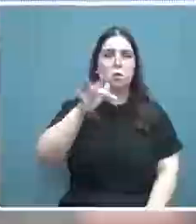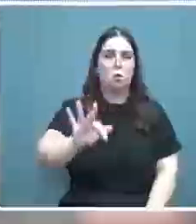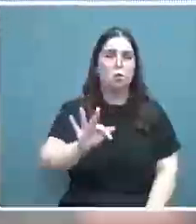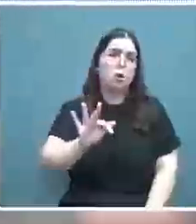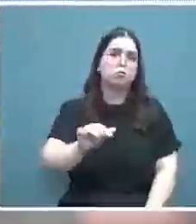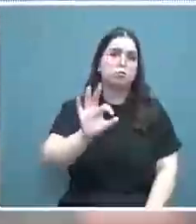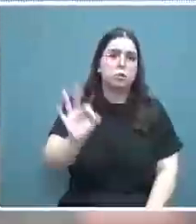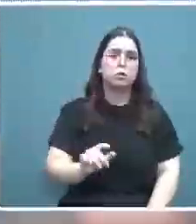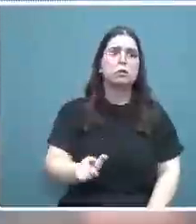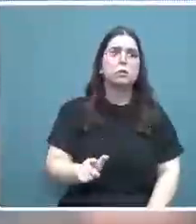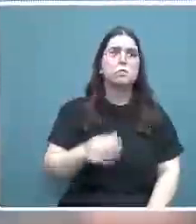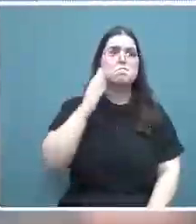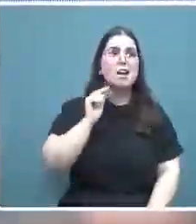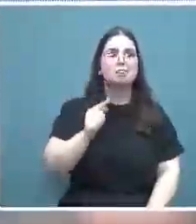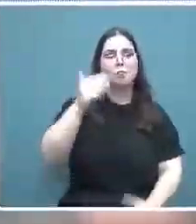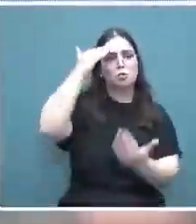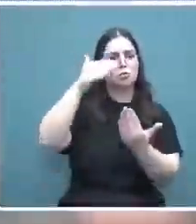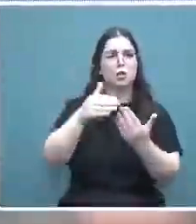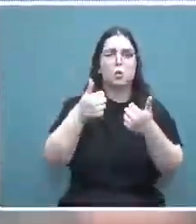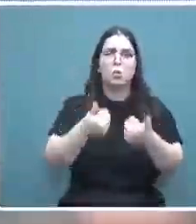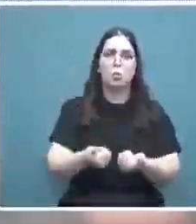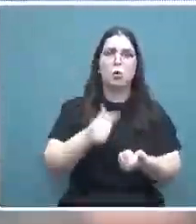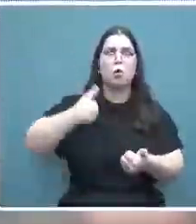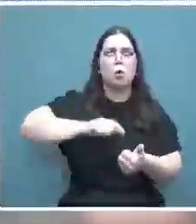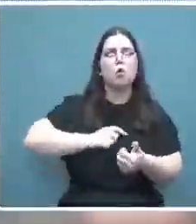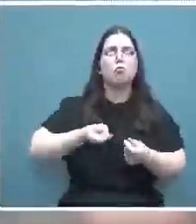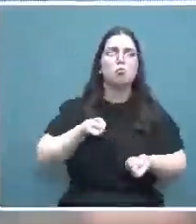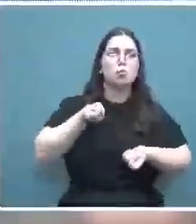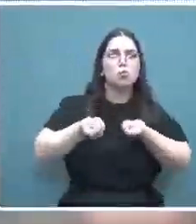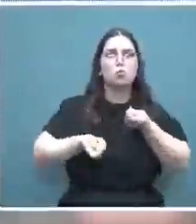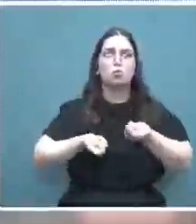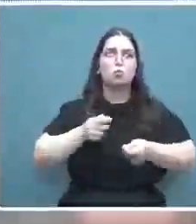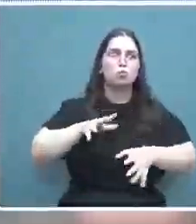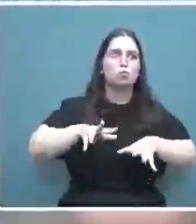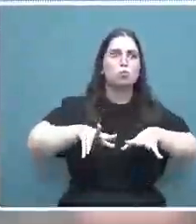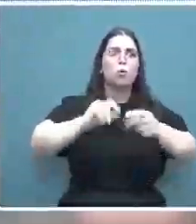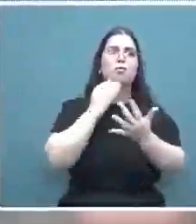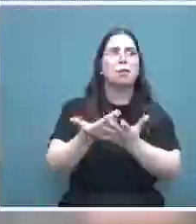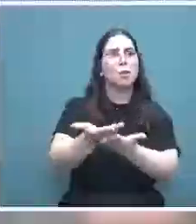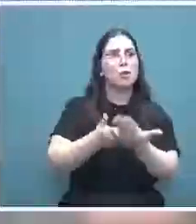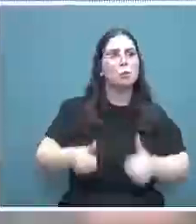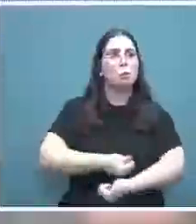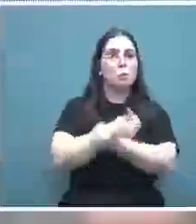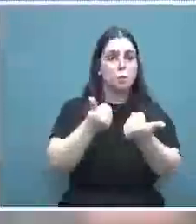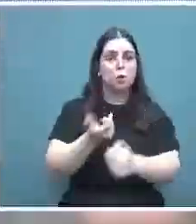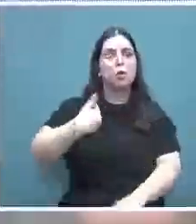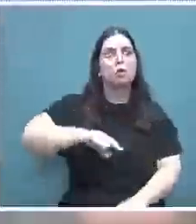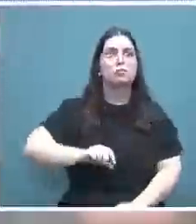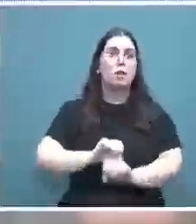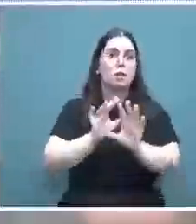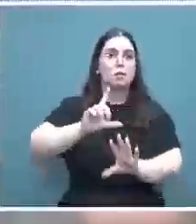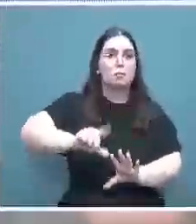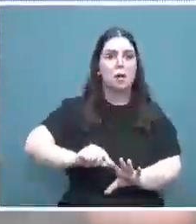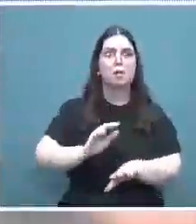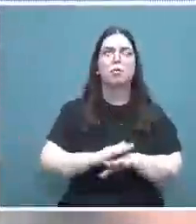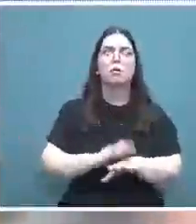So that's why I think it's good results, and we keep going and keep reviving our economy. And of course, we are also, despite